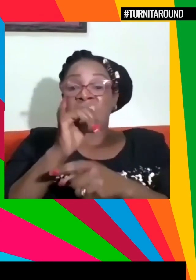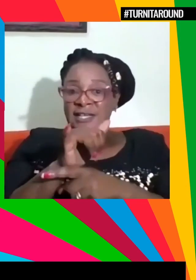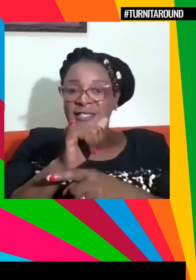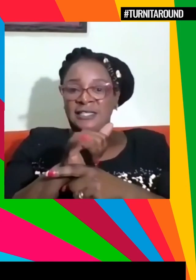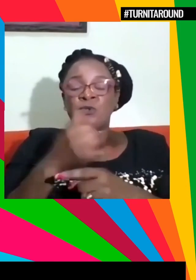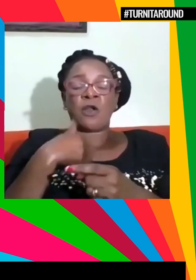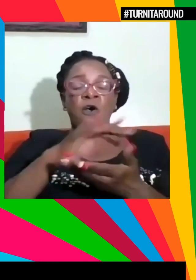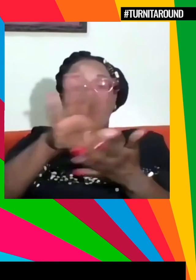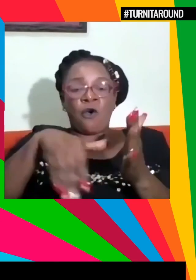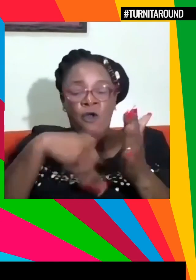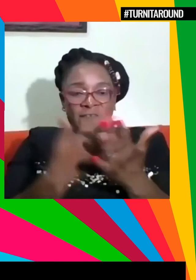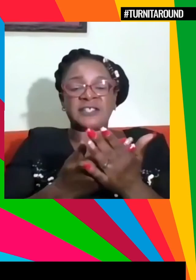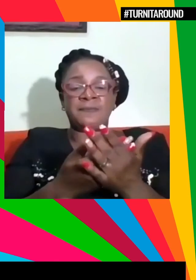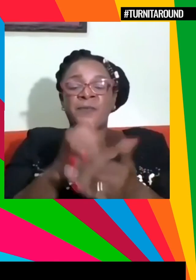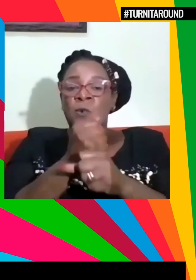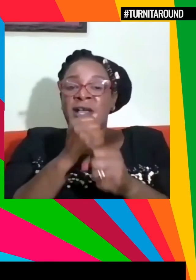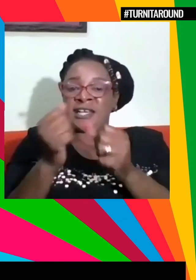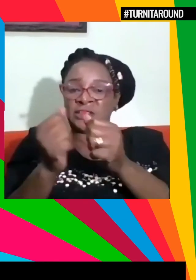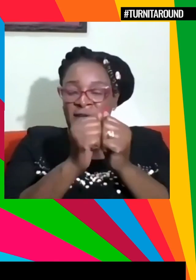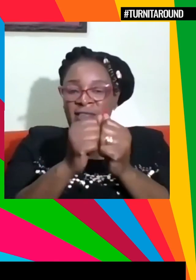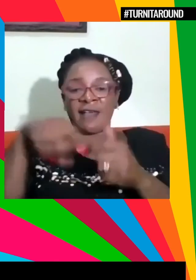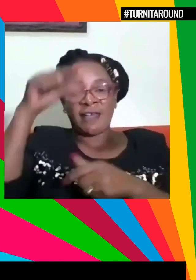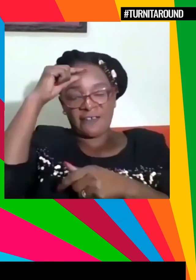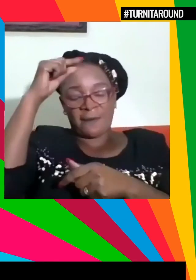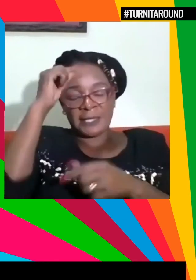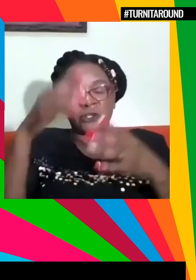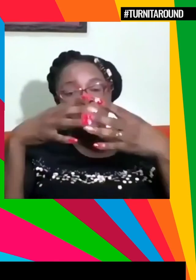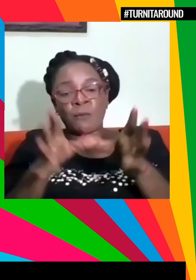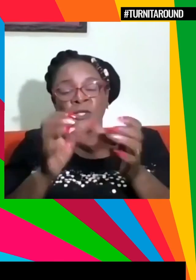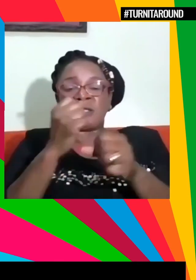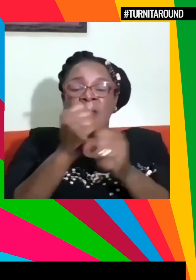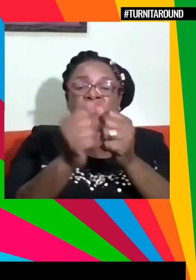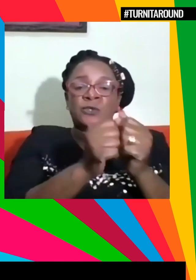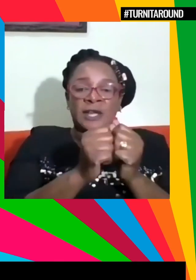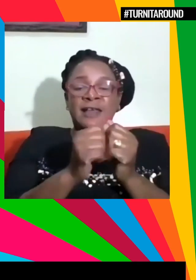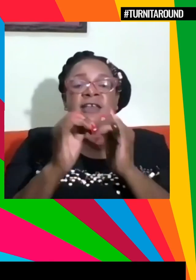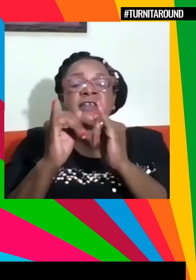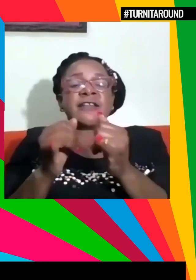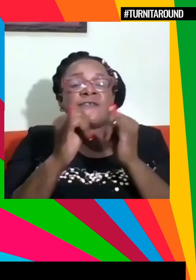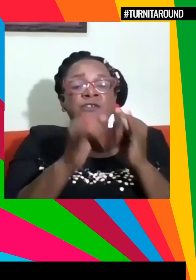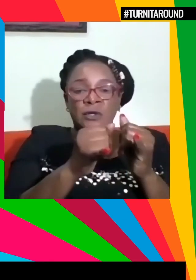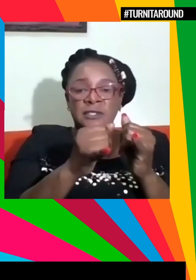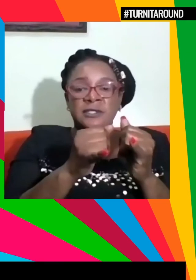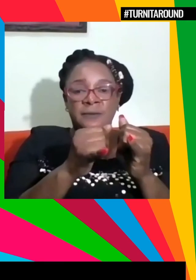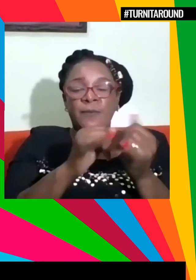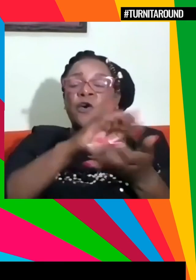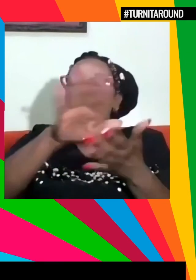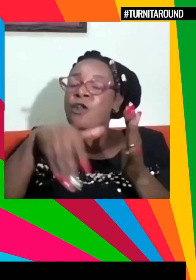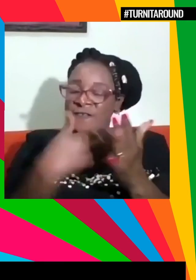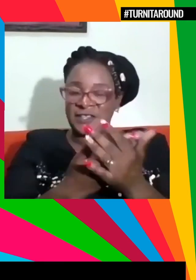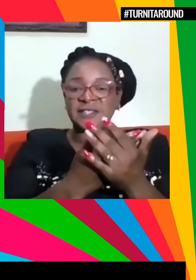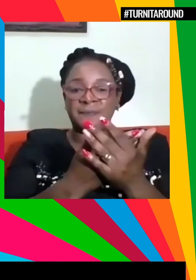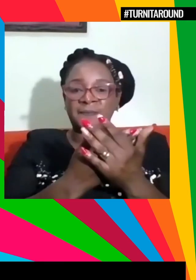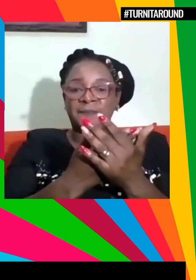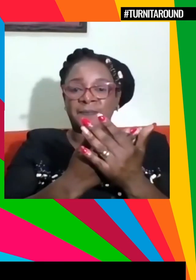of us, competitors working together, governments and communities working together, individuals, all of us. So